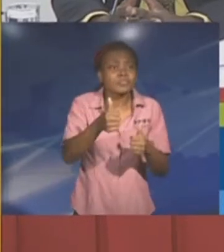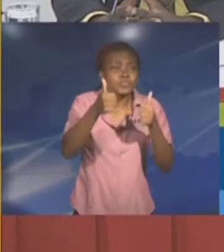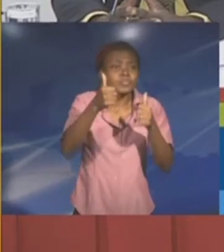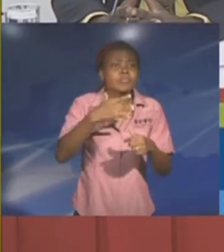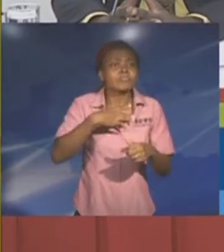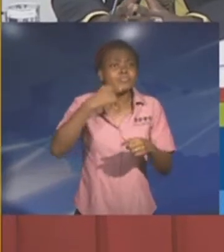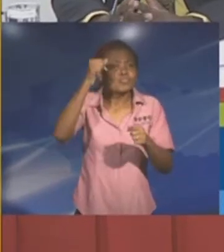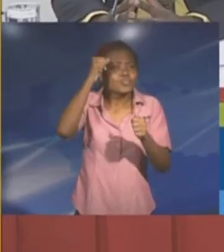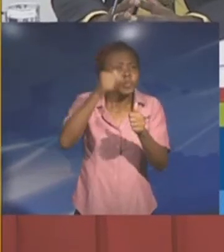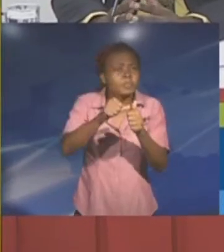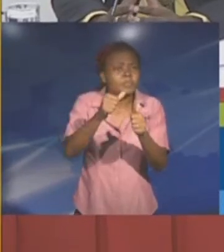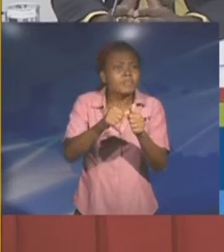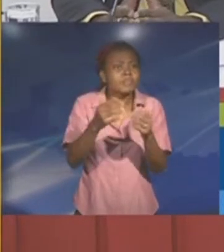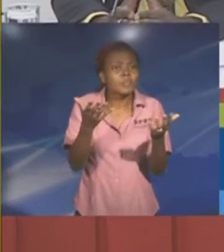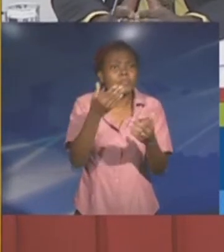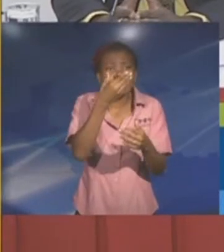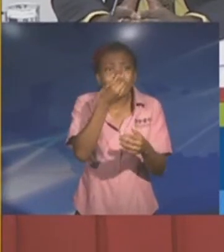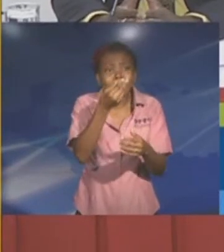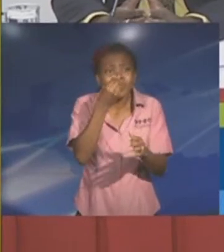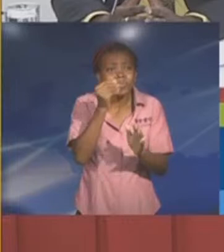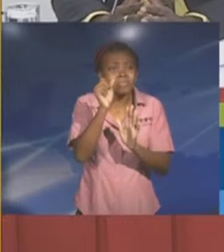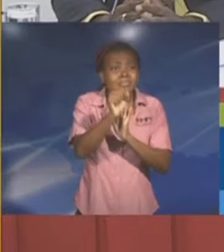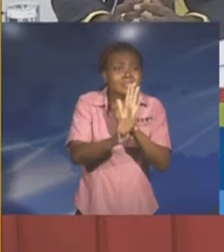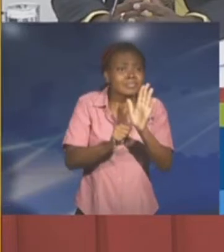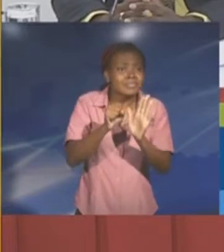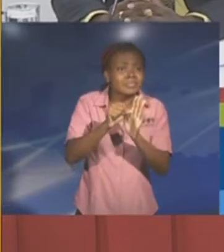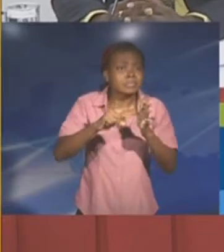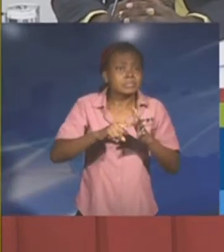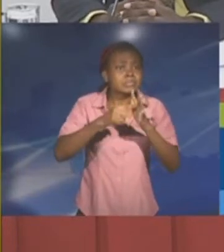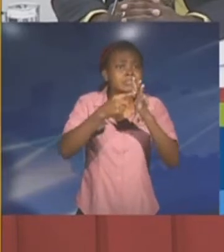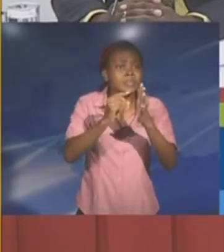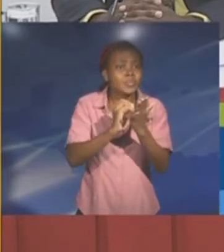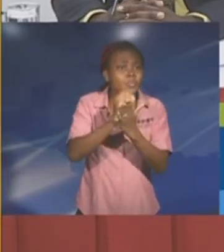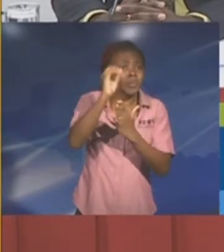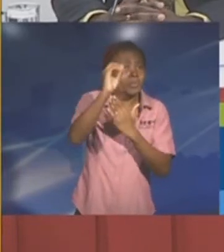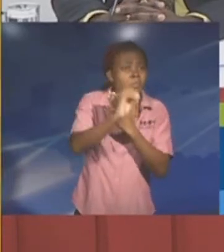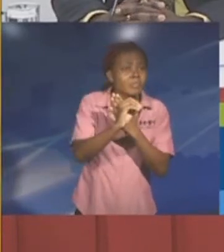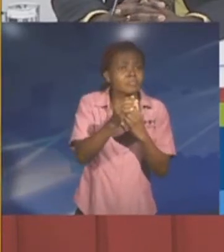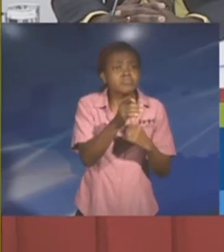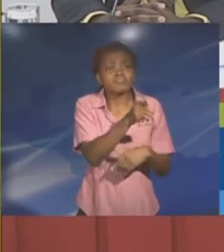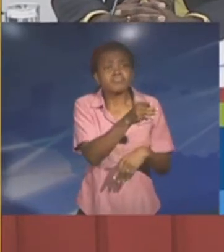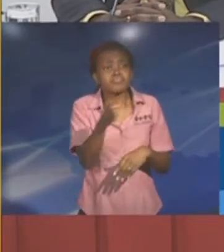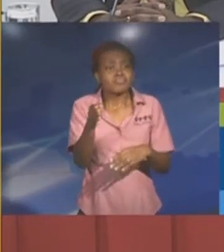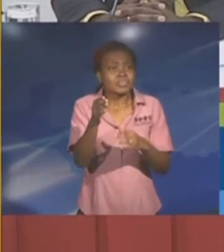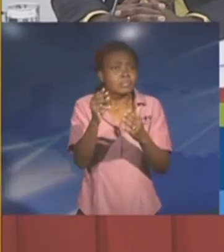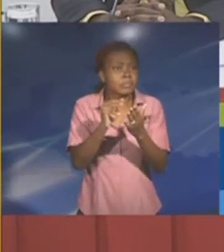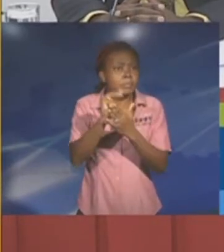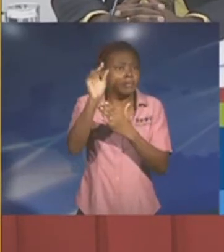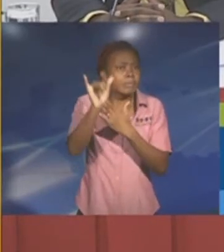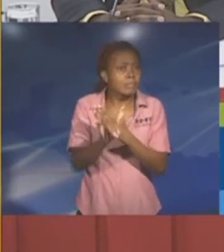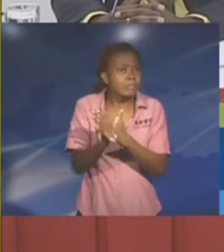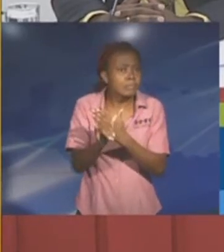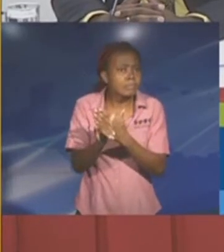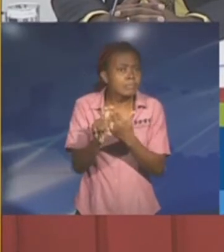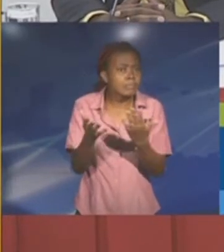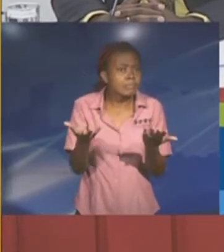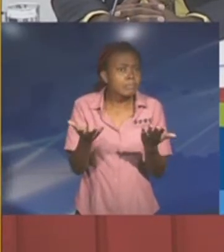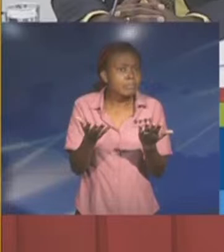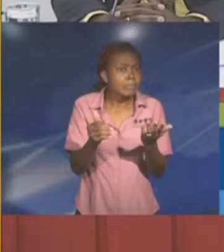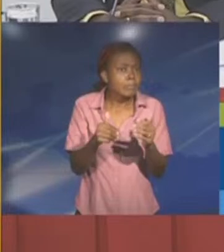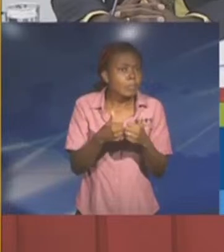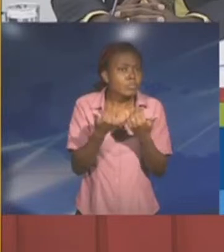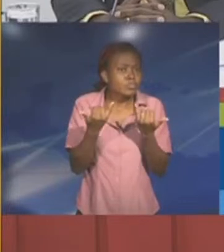the influenza season typically from October to May? So how is it that we are seeing these influenza cases outside of that